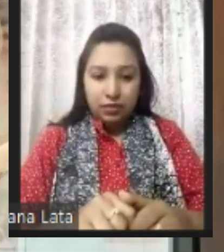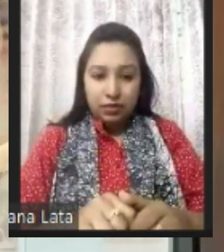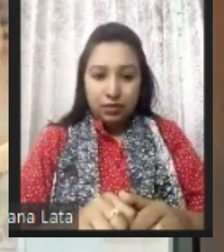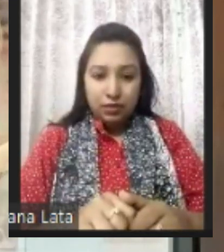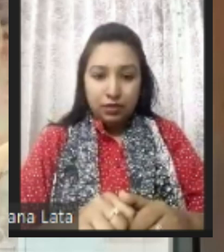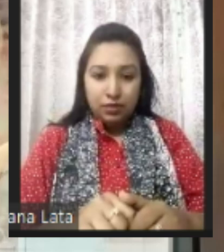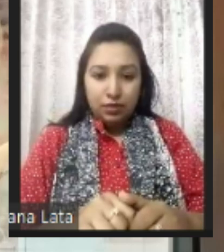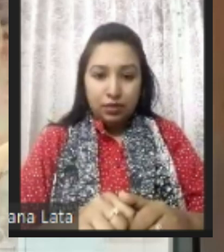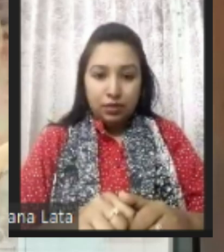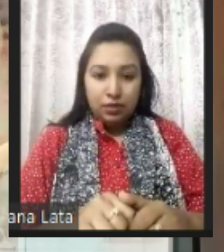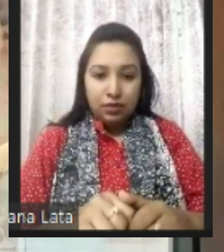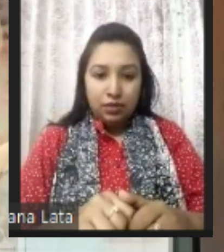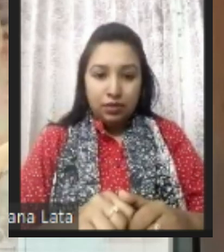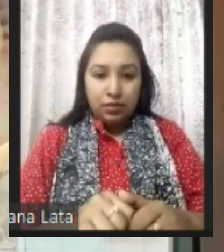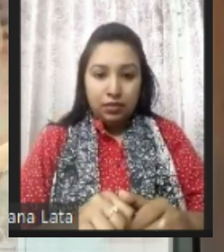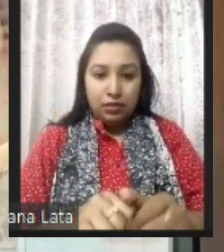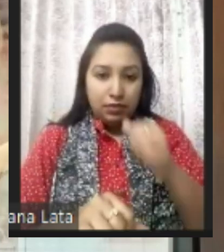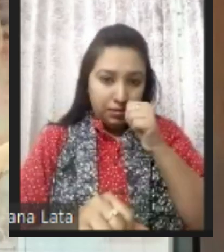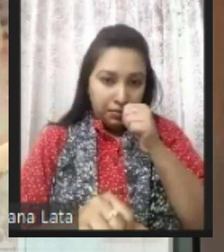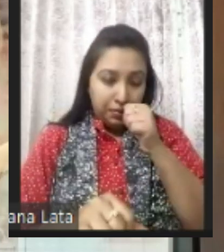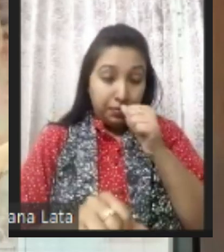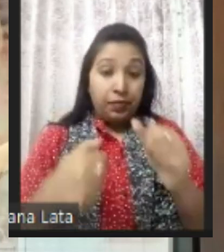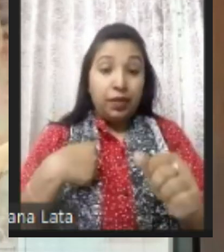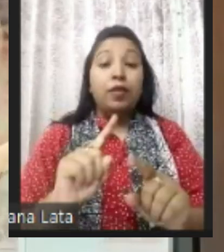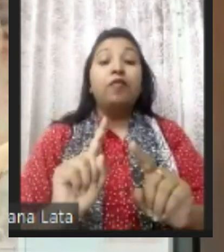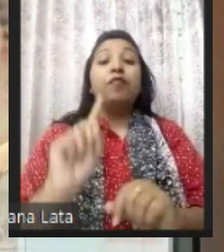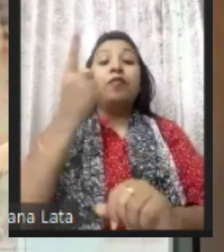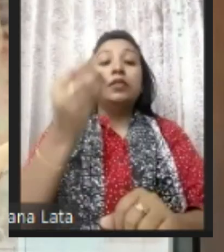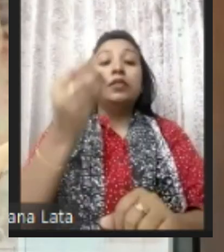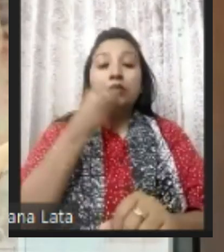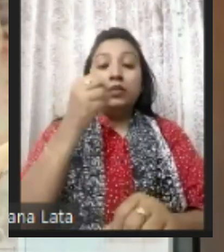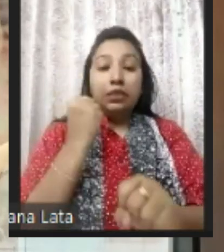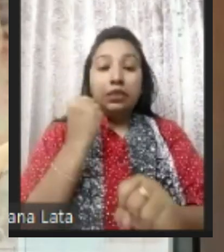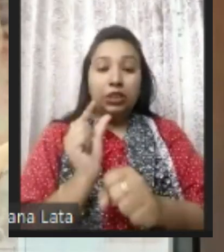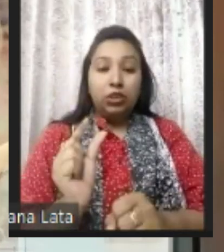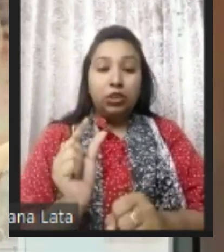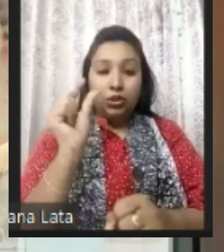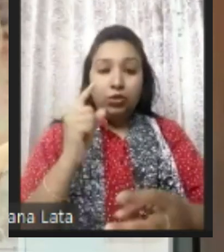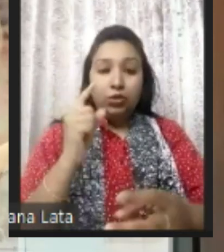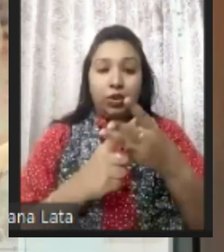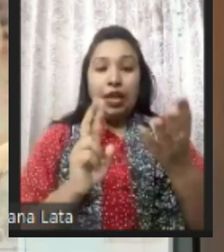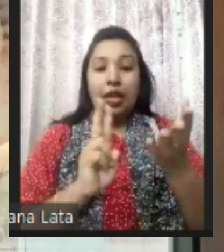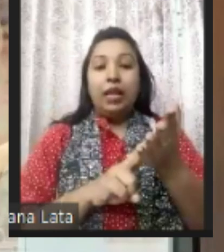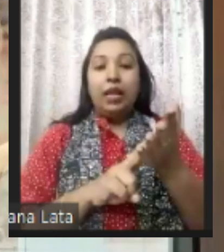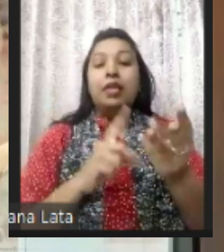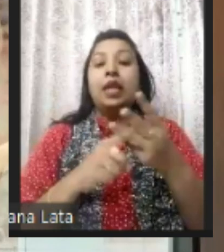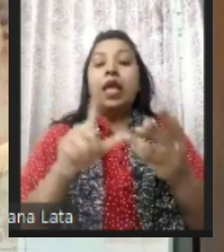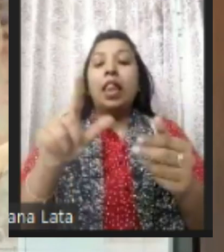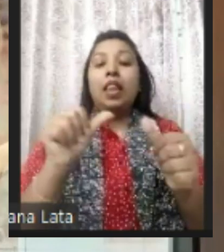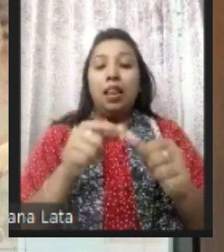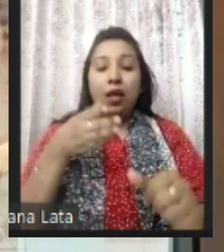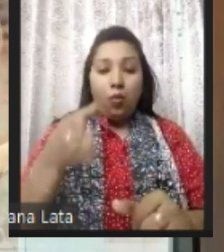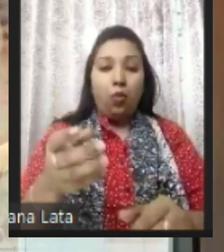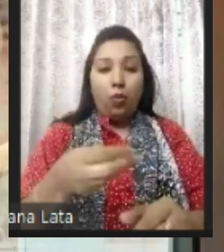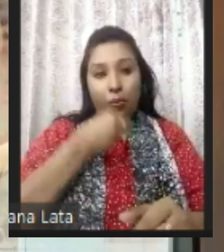have here from the first keynote speaker, Gunela Astrivik, chair of the accessibility standing group,